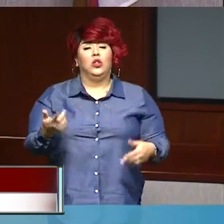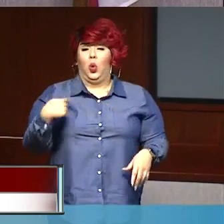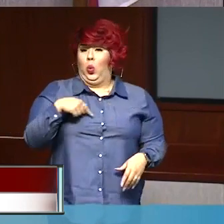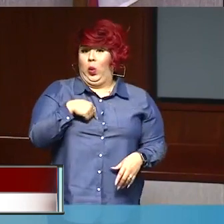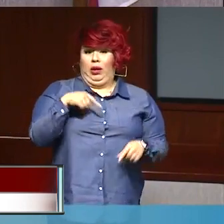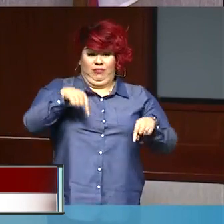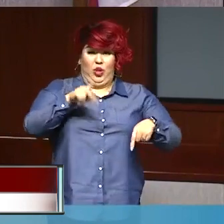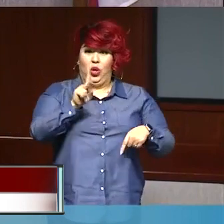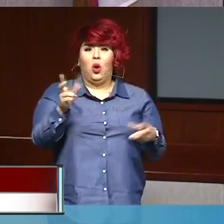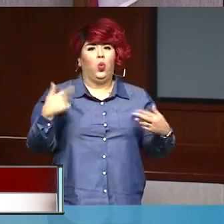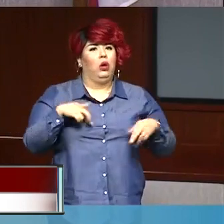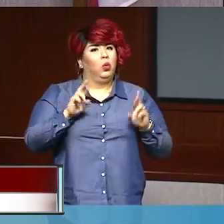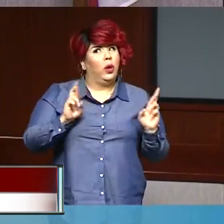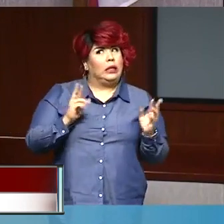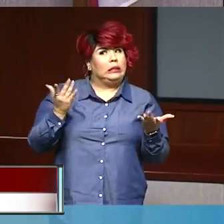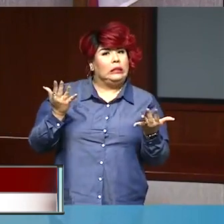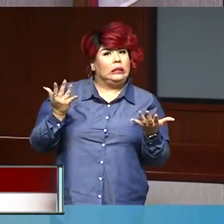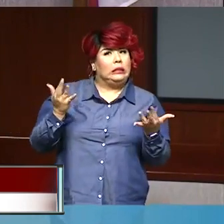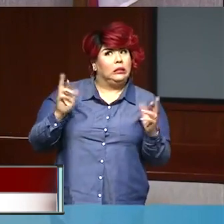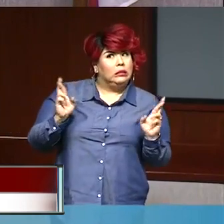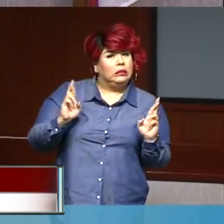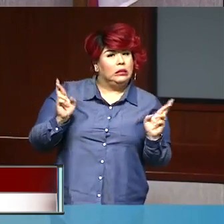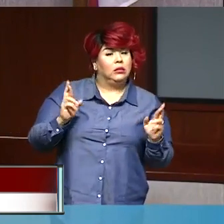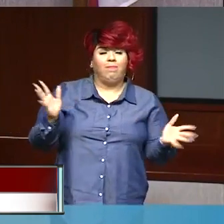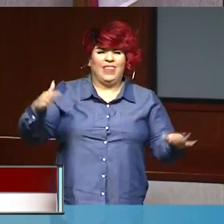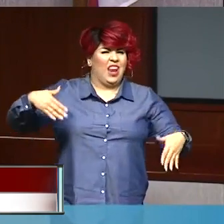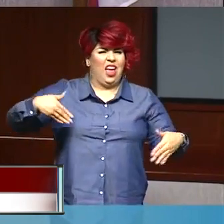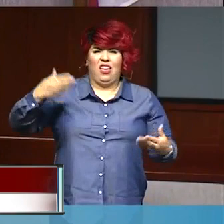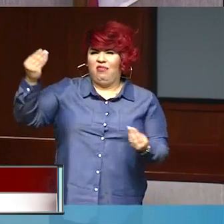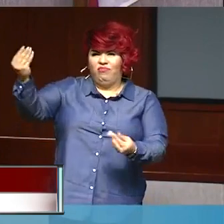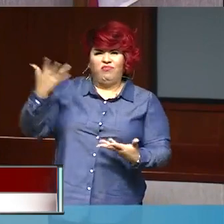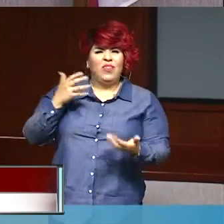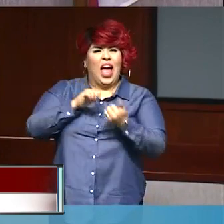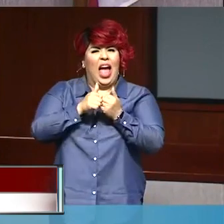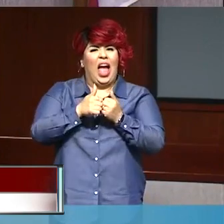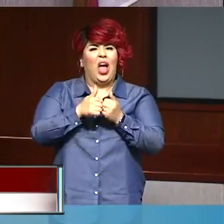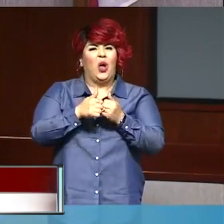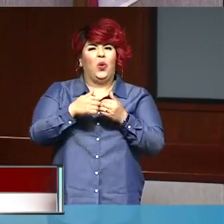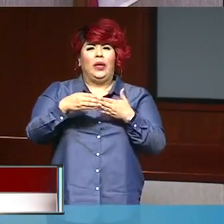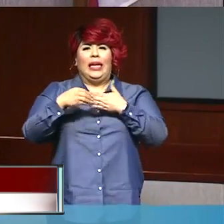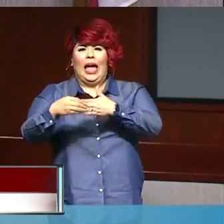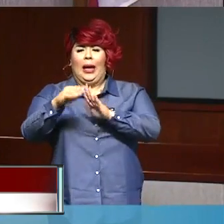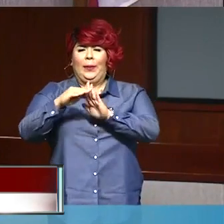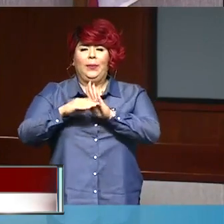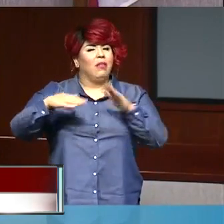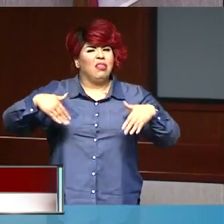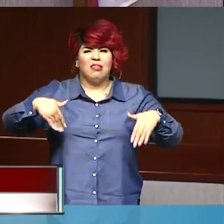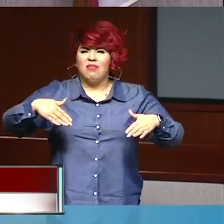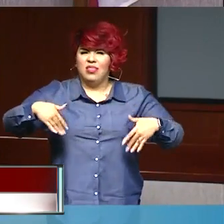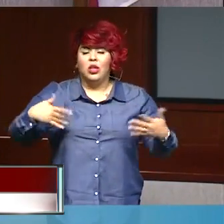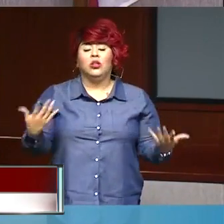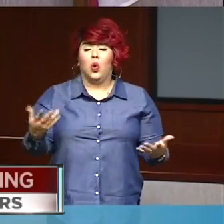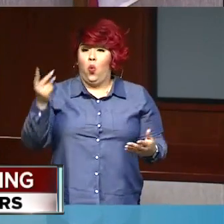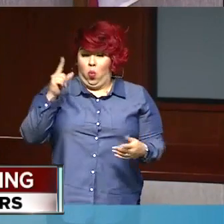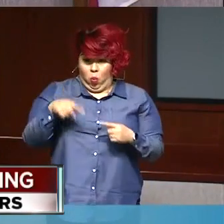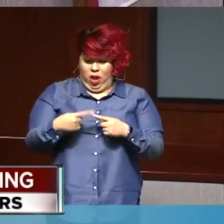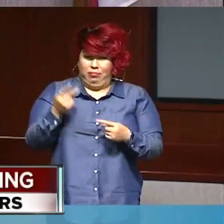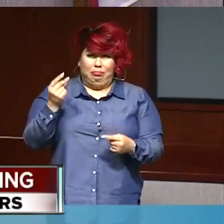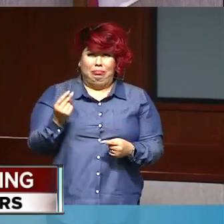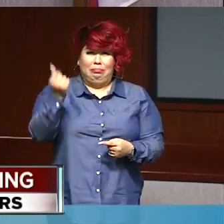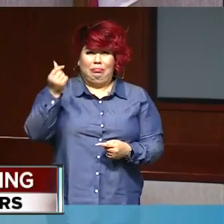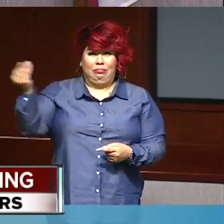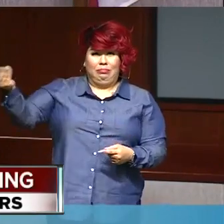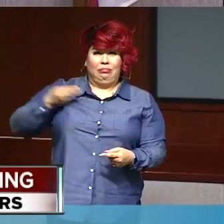ready and awaiting that guidance. We have not been given that guidance yet from the state of California. As soon as we get that